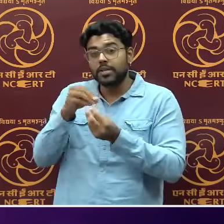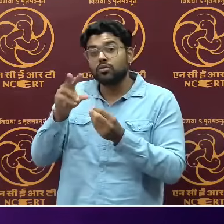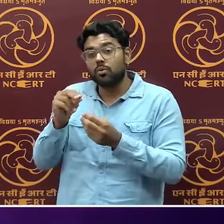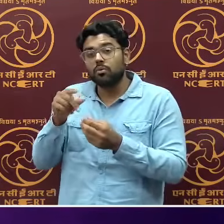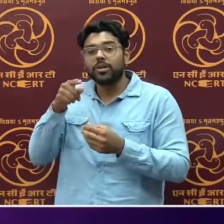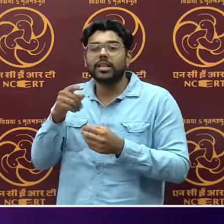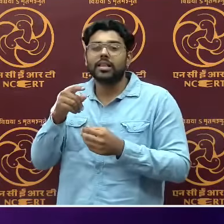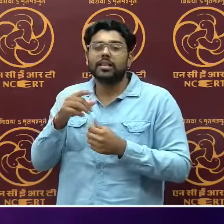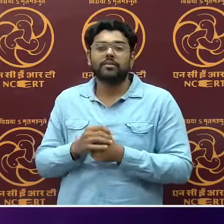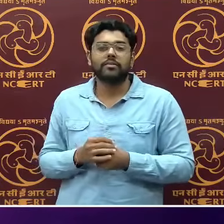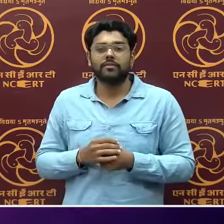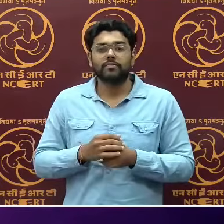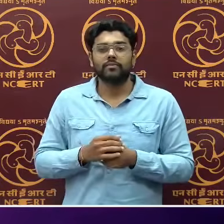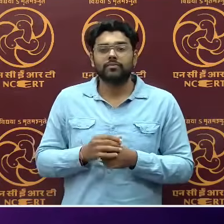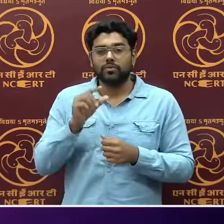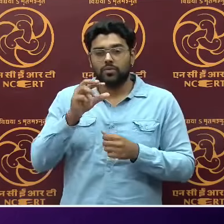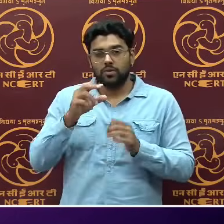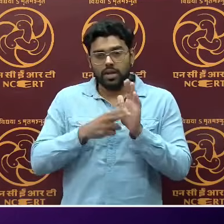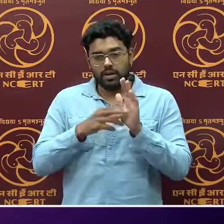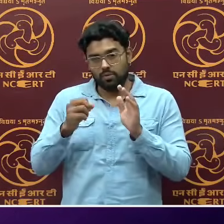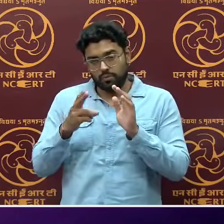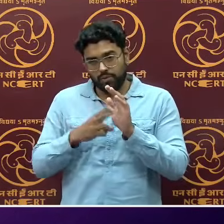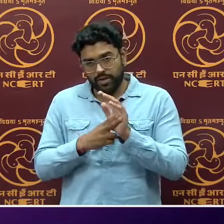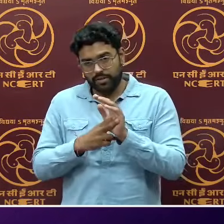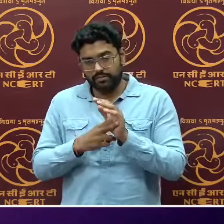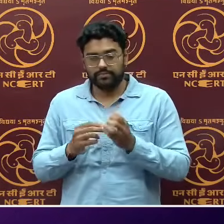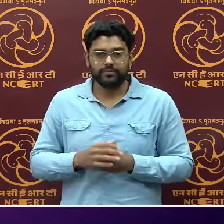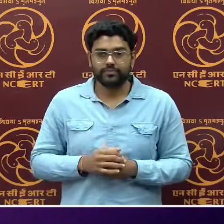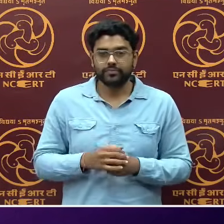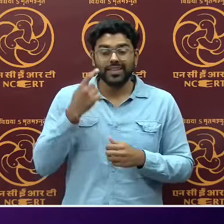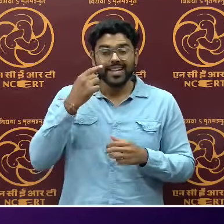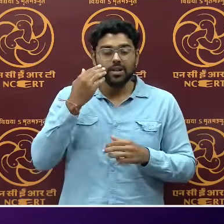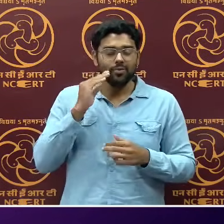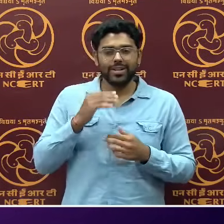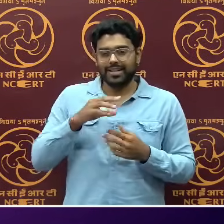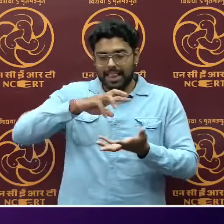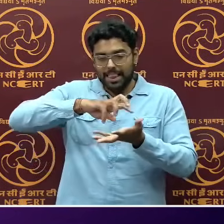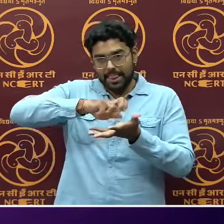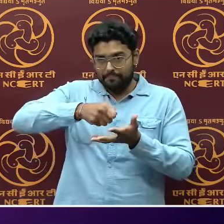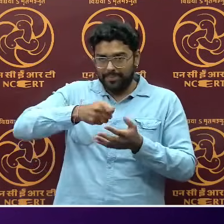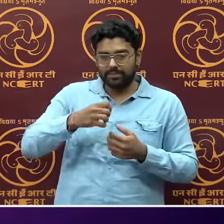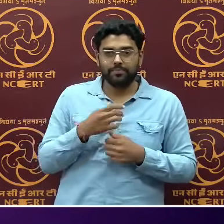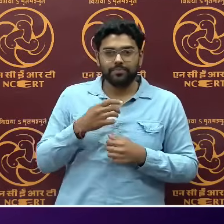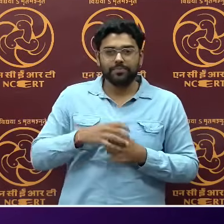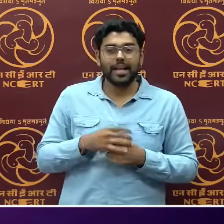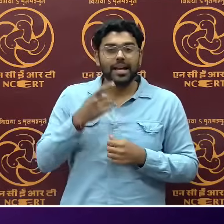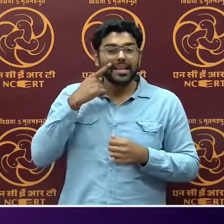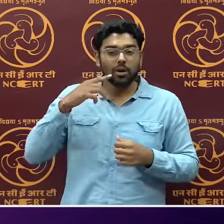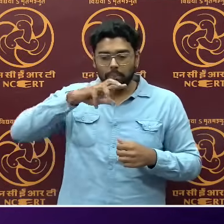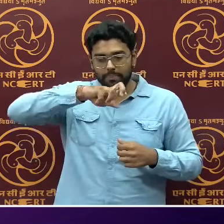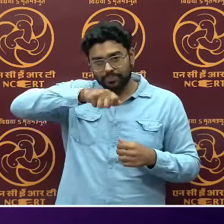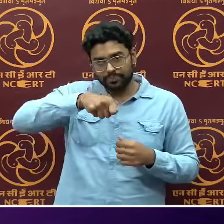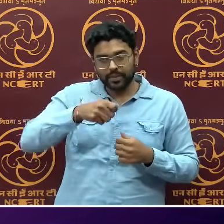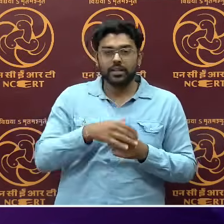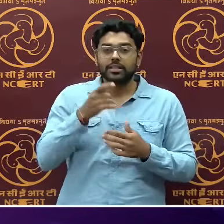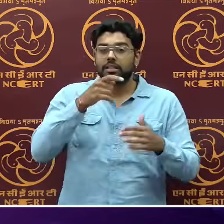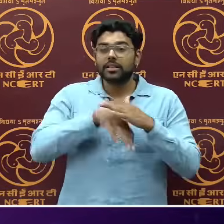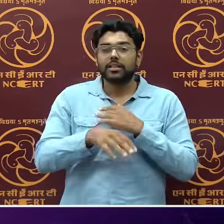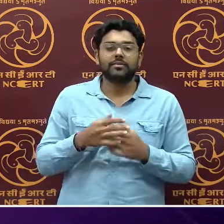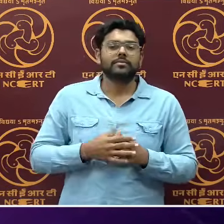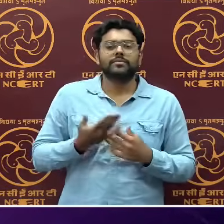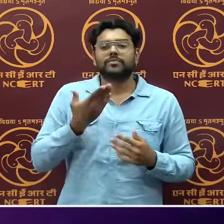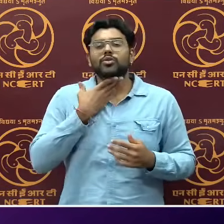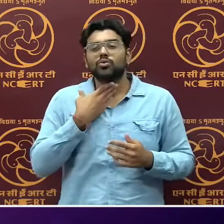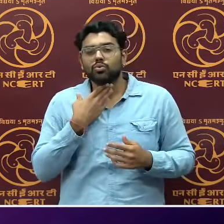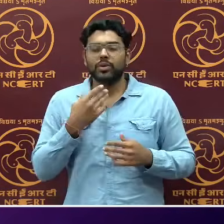lemonade. Now when lemonade is prepared, what do? We take water, we take salt, we take sugar, and as per our